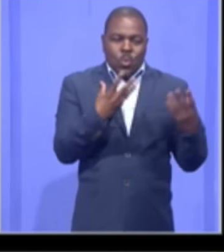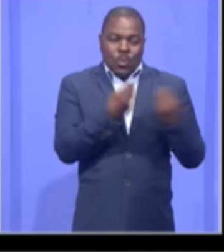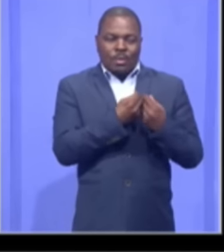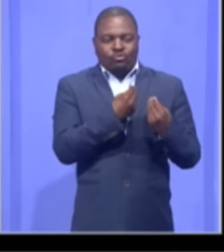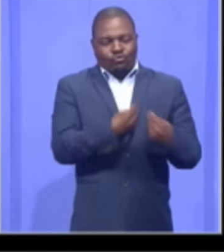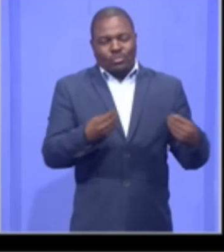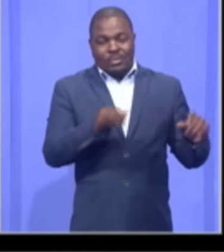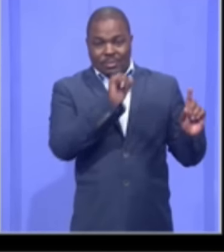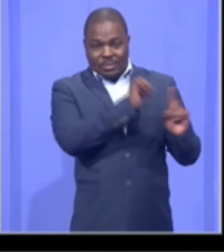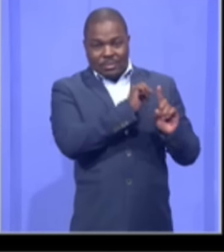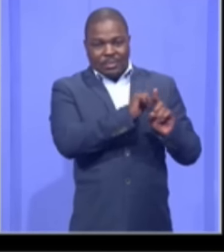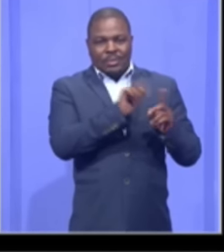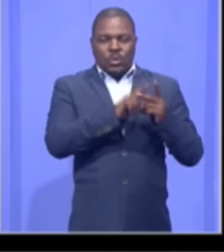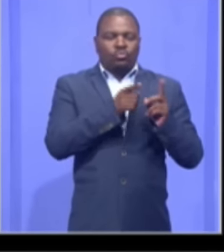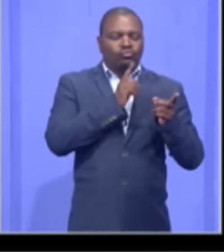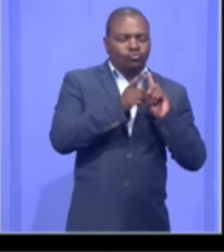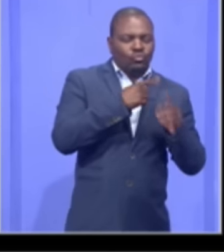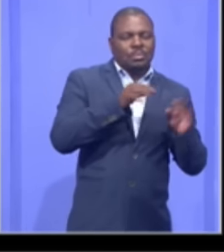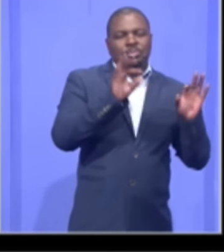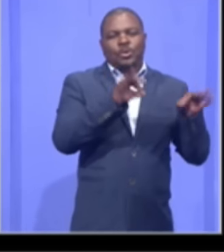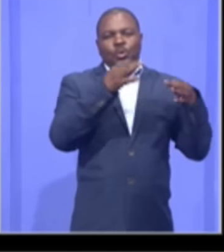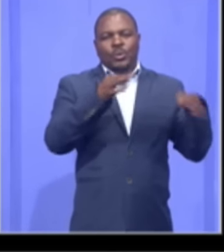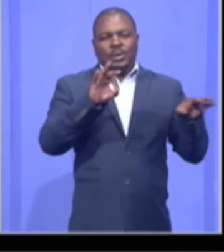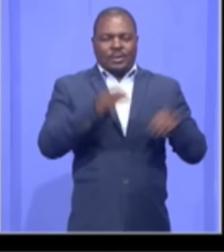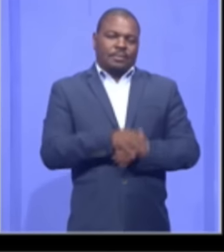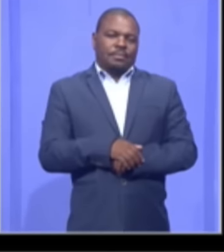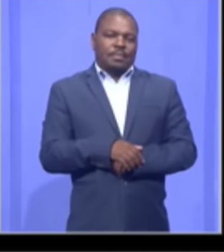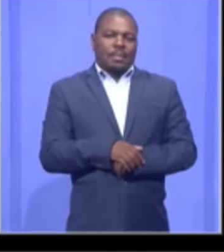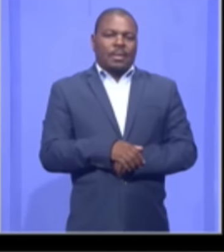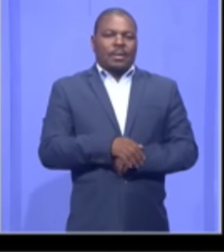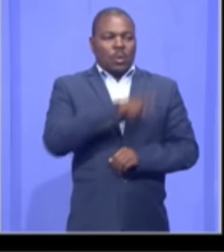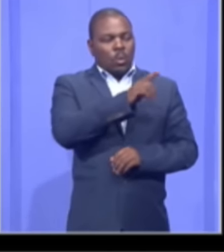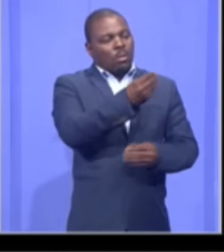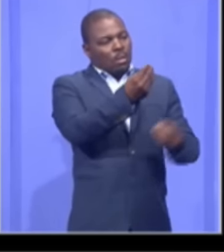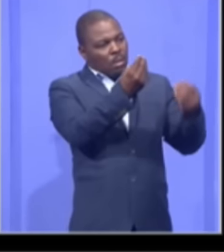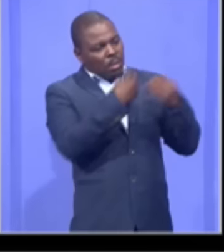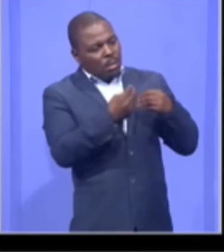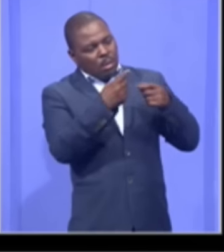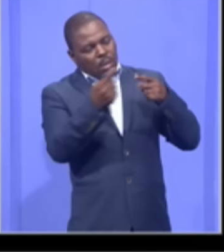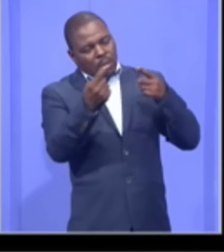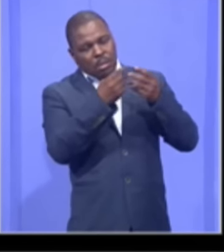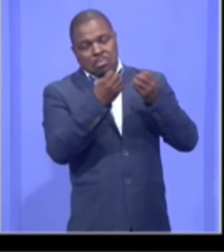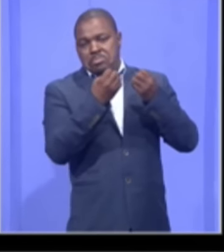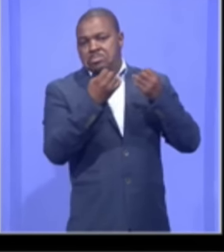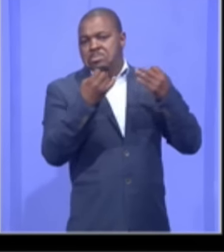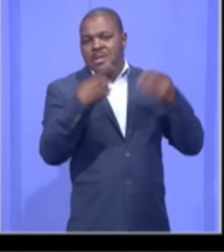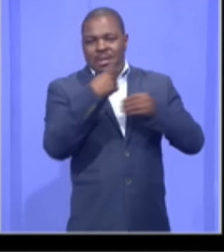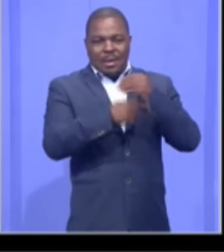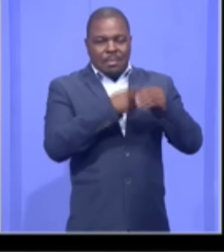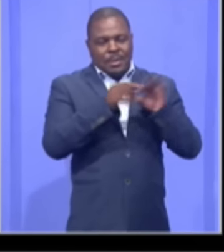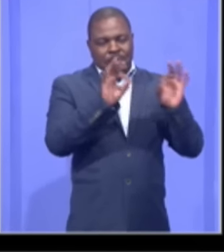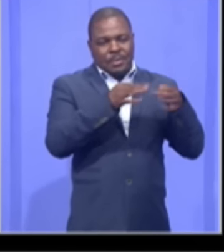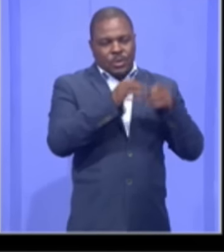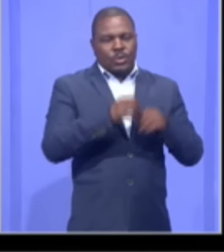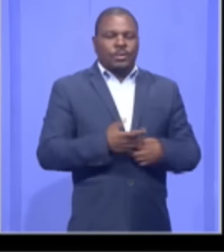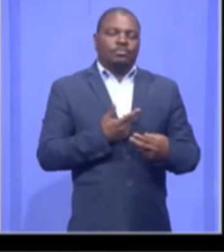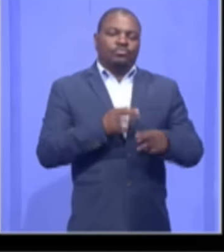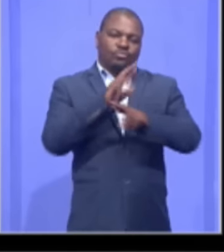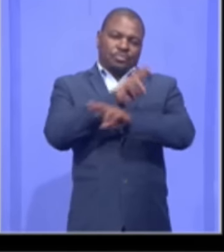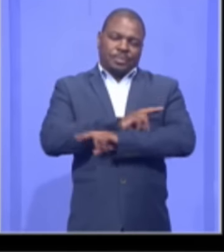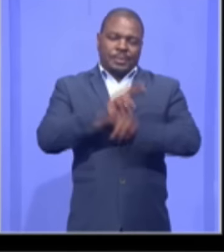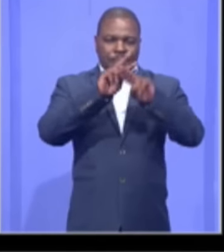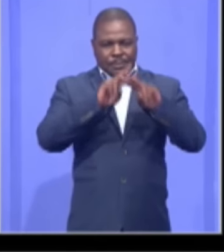gagwe, re bua ka music. As a musician a nruta dintho tse dingata ka music. Robala ka kagiso